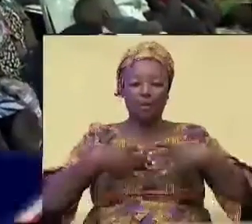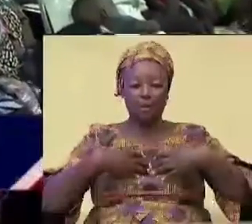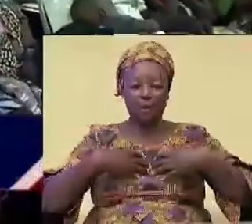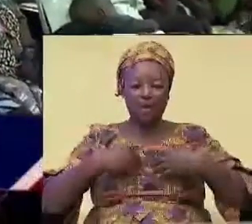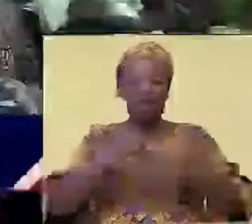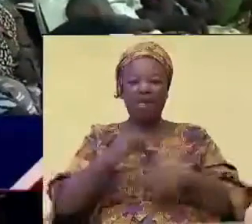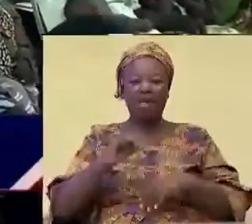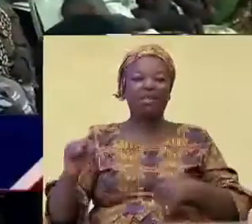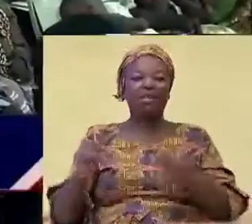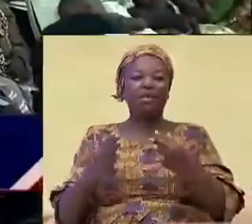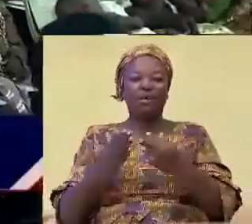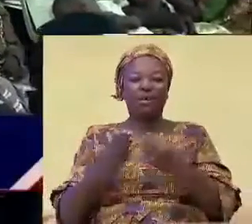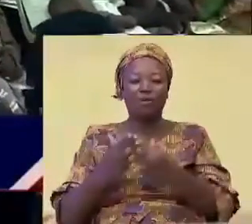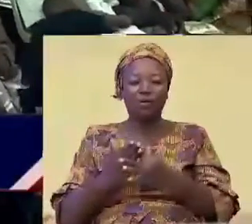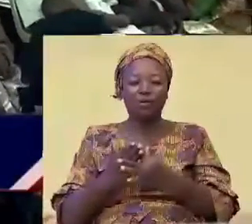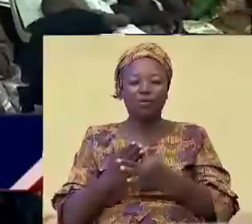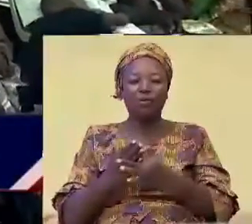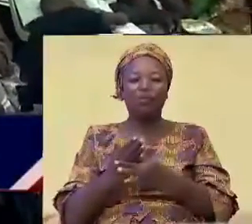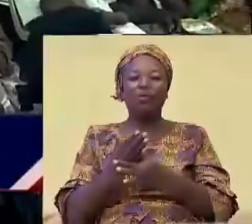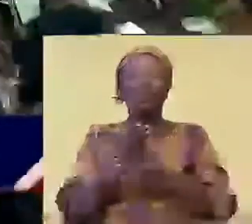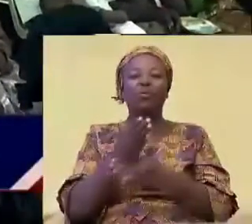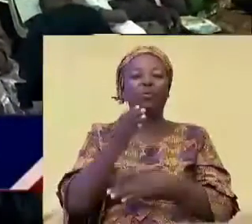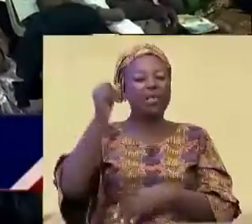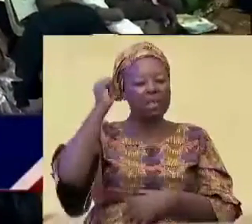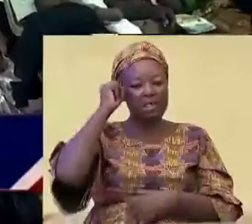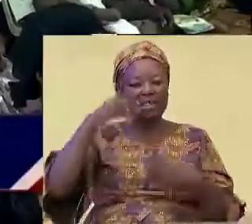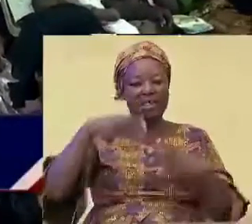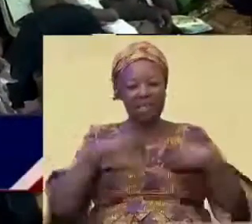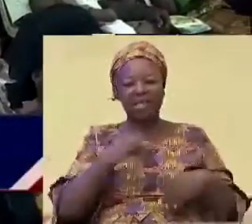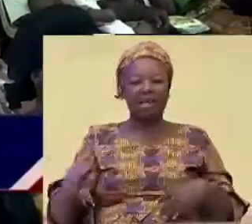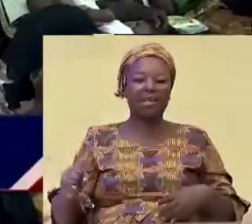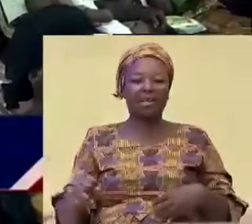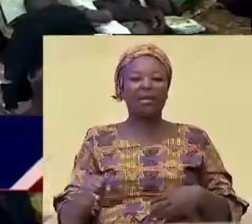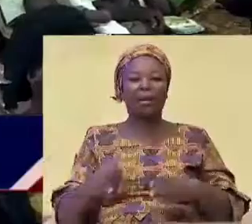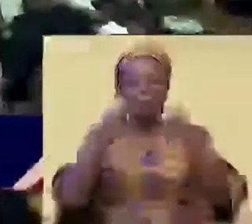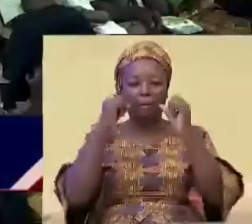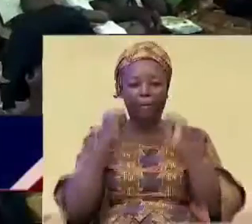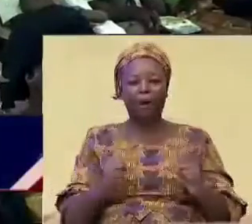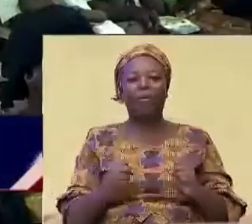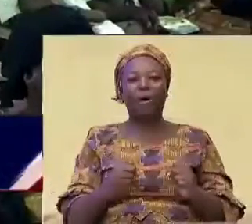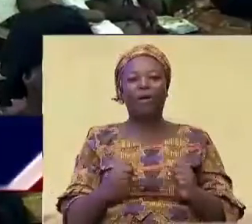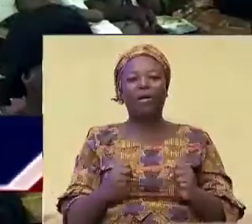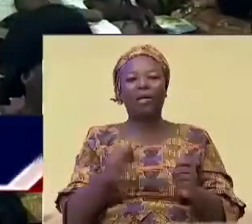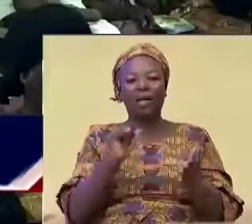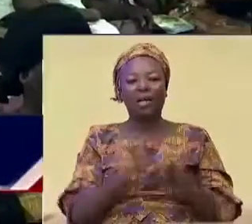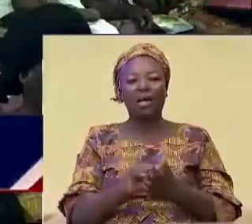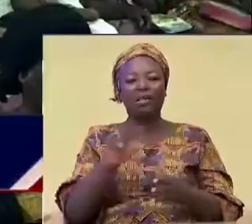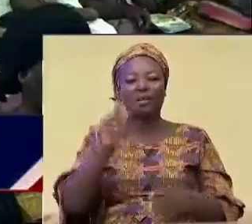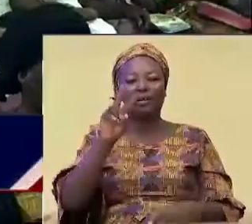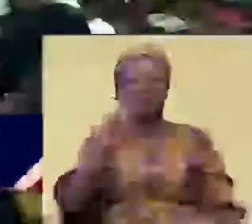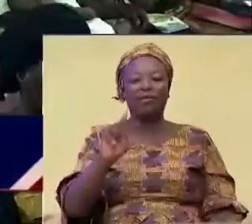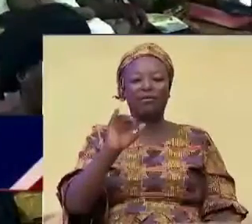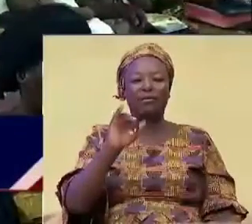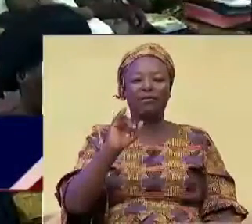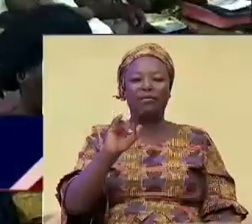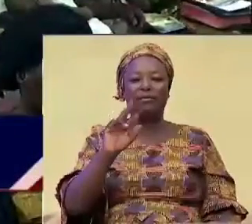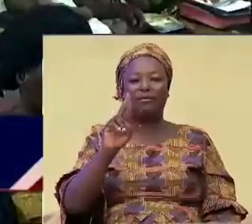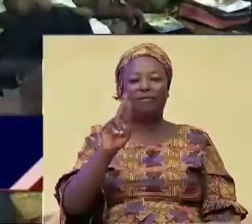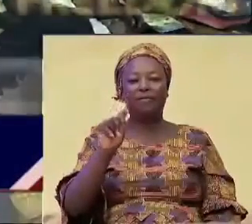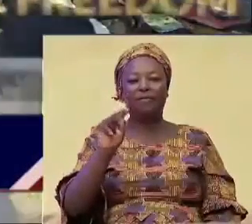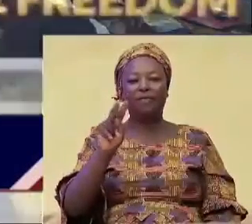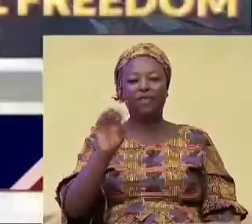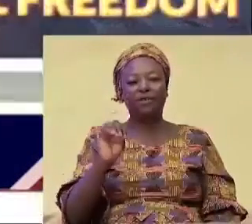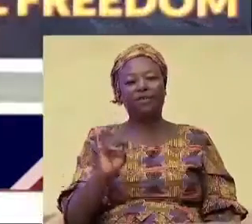cure through his healing virtue. Wonderful cure,